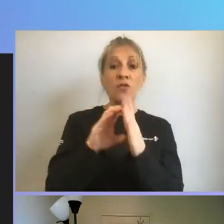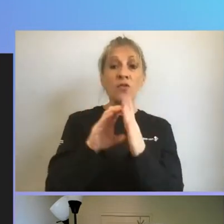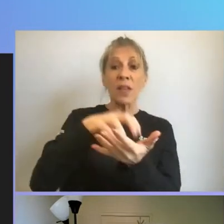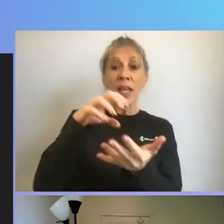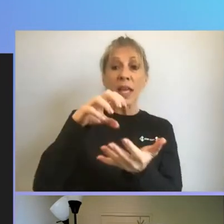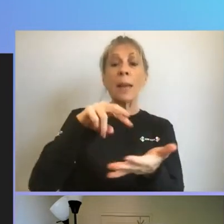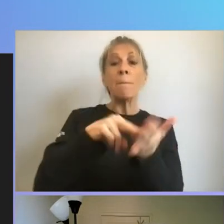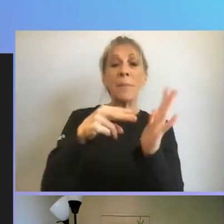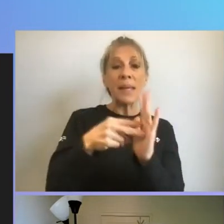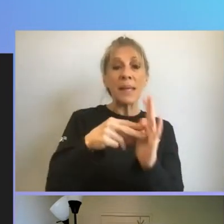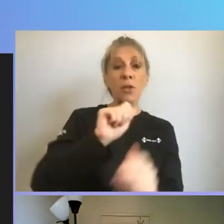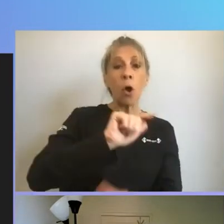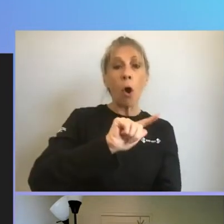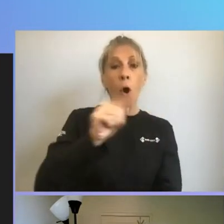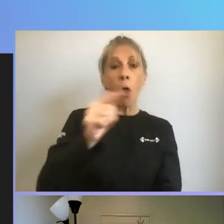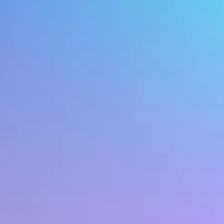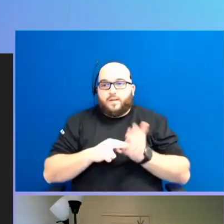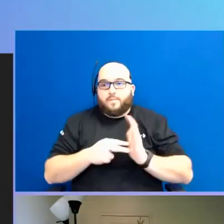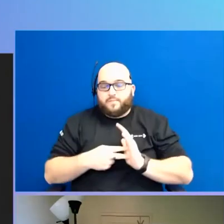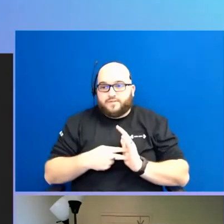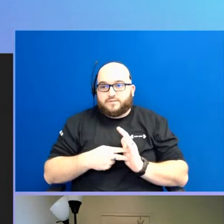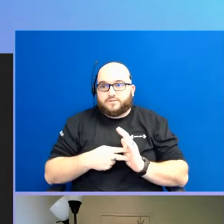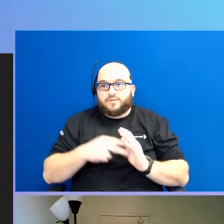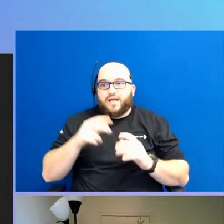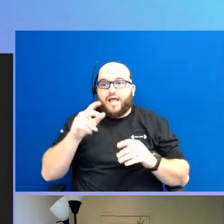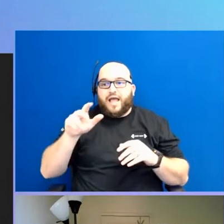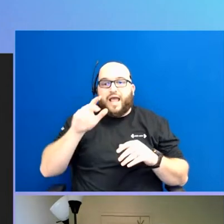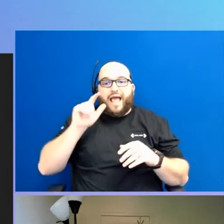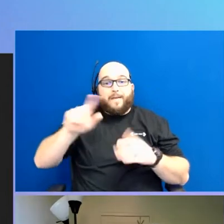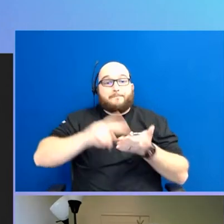text. That needs a text alternative.